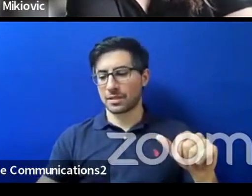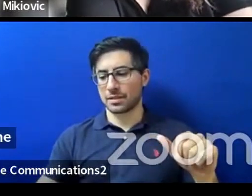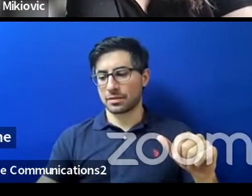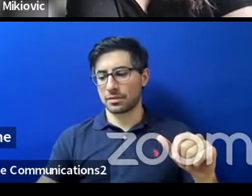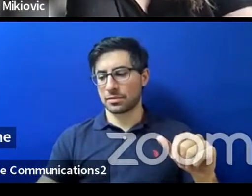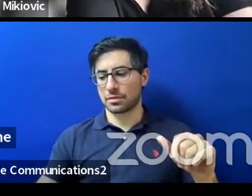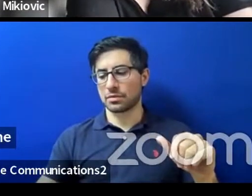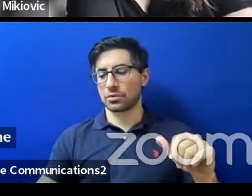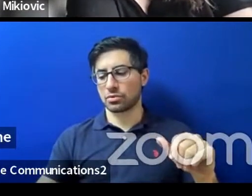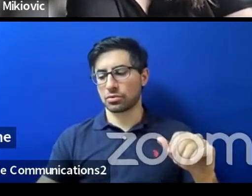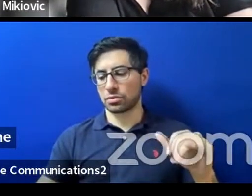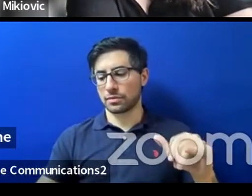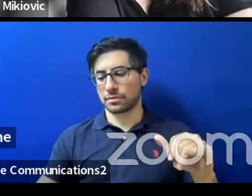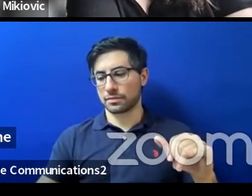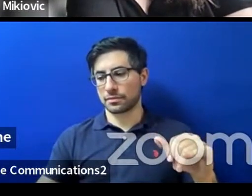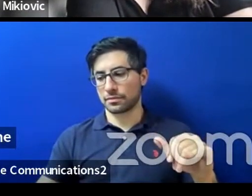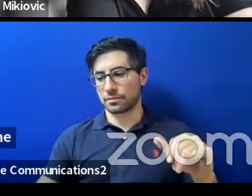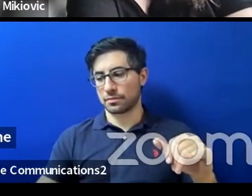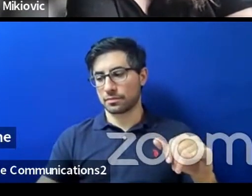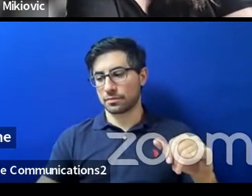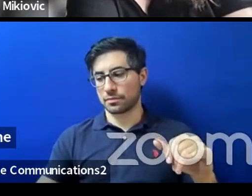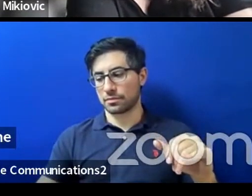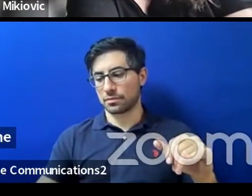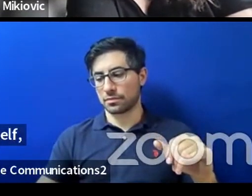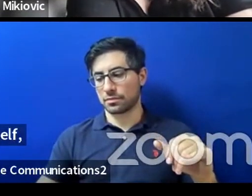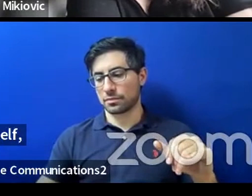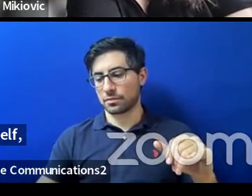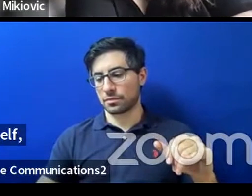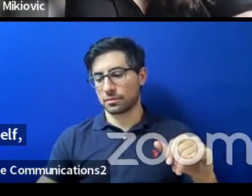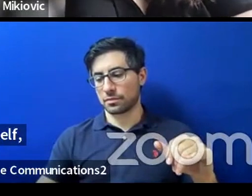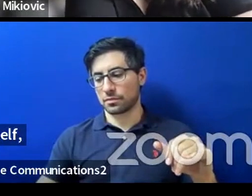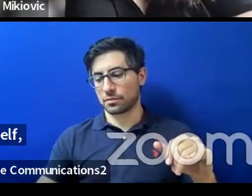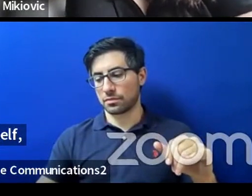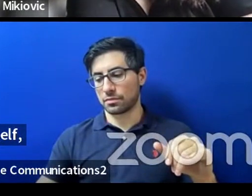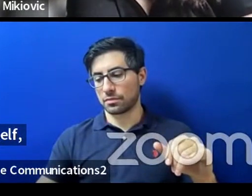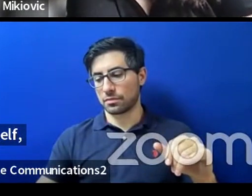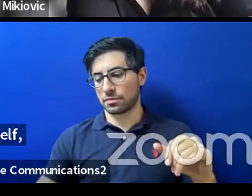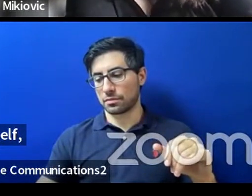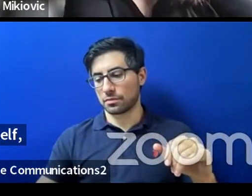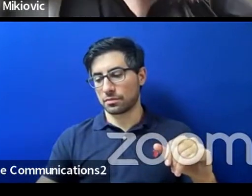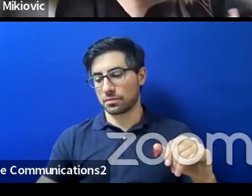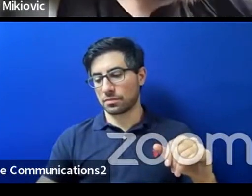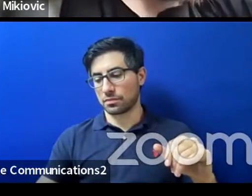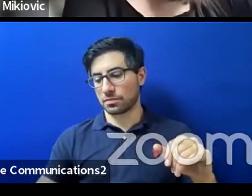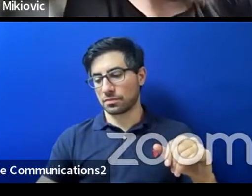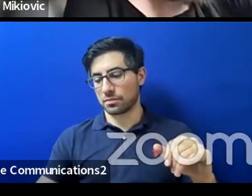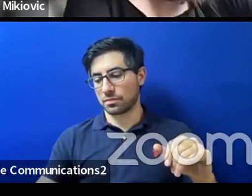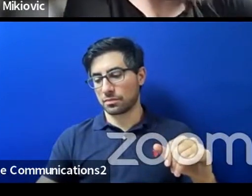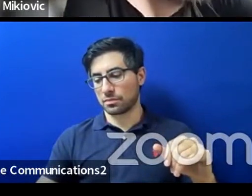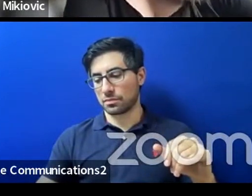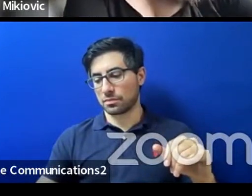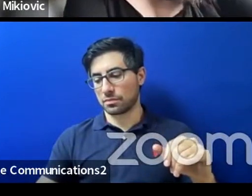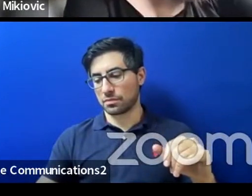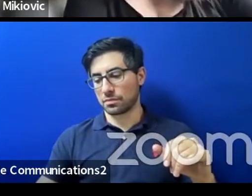it's pretty, I know the effects and everything about it. And yeah, I'm really good to be here. And I like the